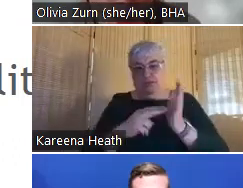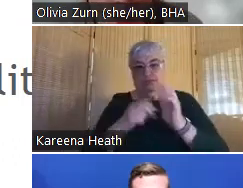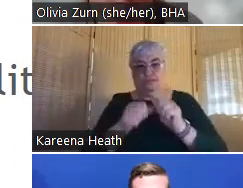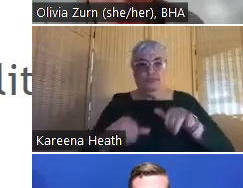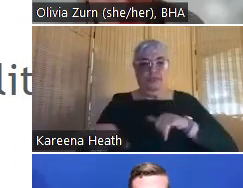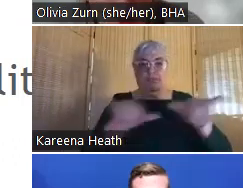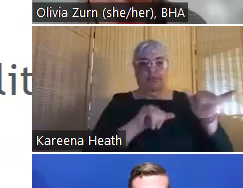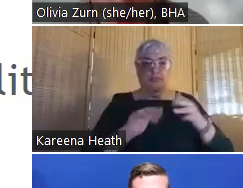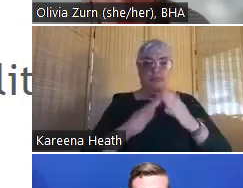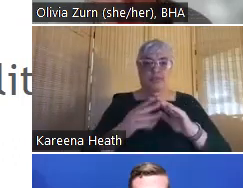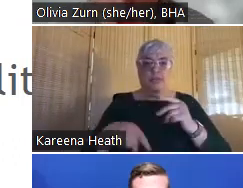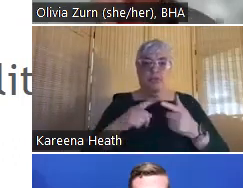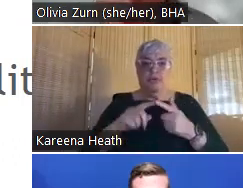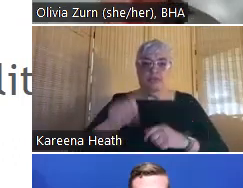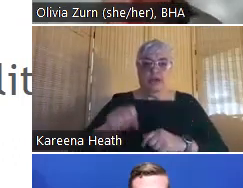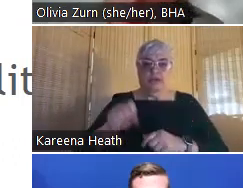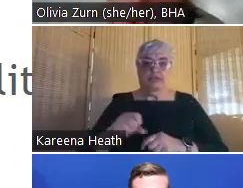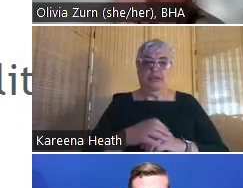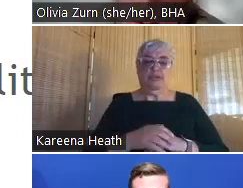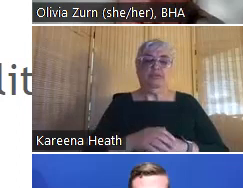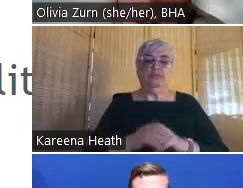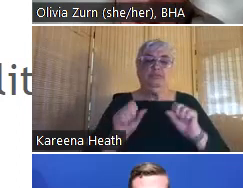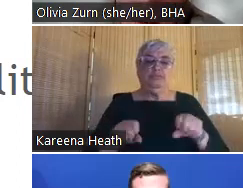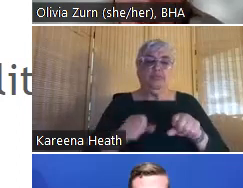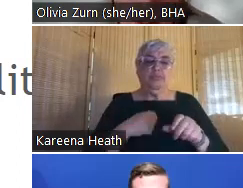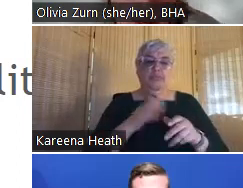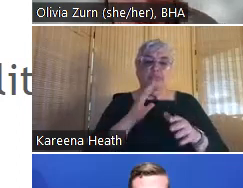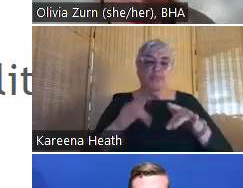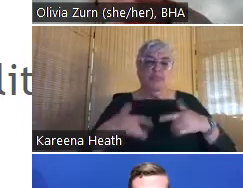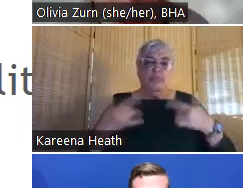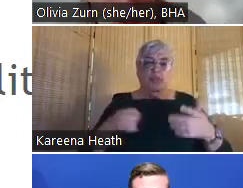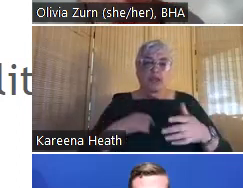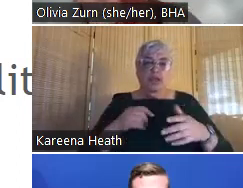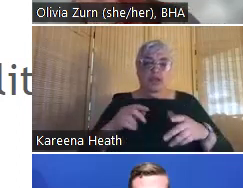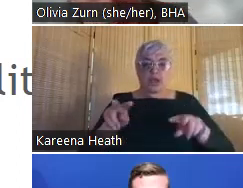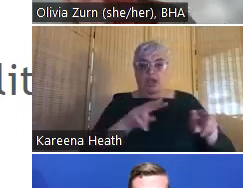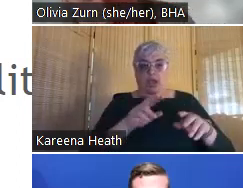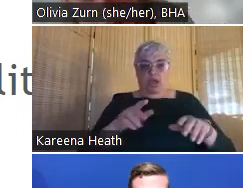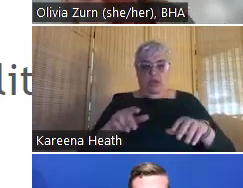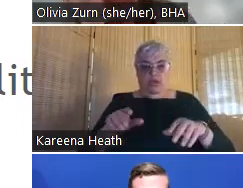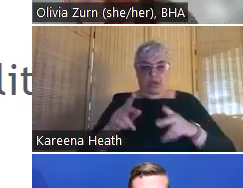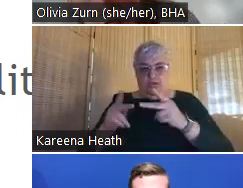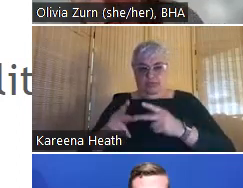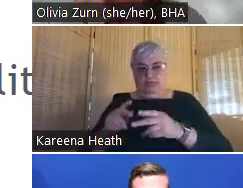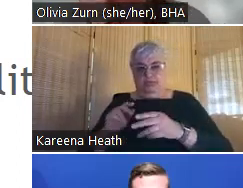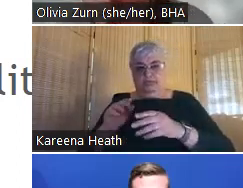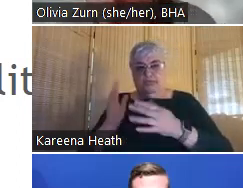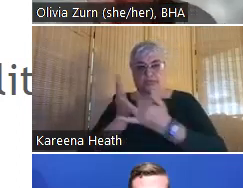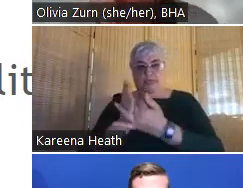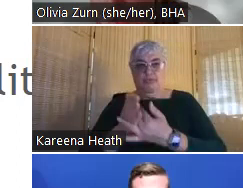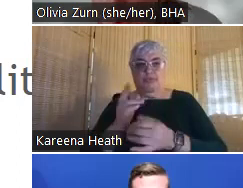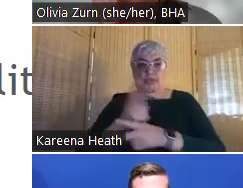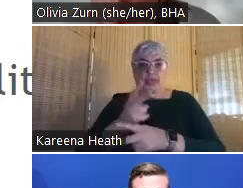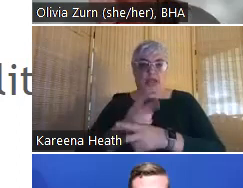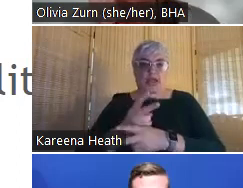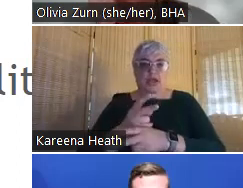the community whenever possible, to include such as activities as on-site interventions, care coordination,